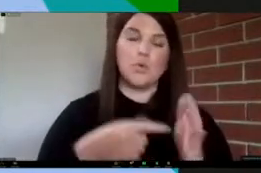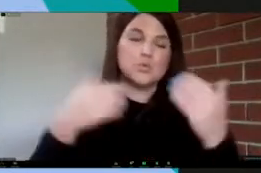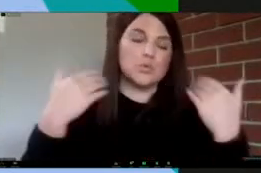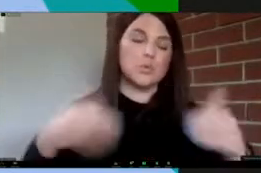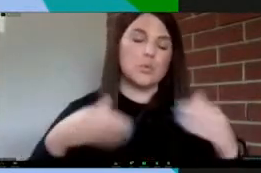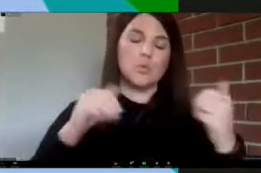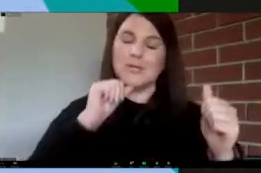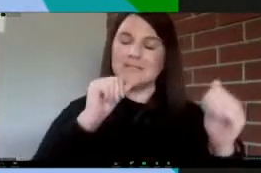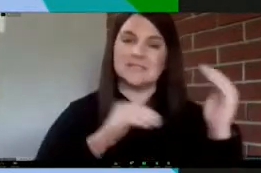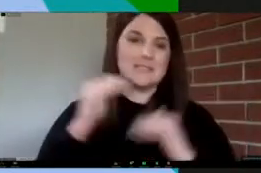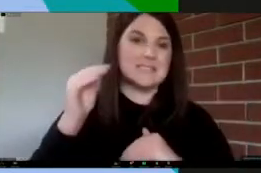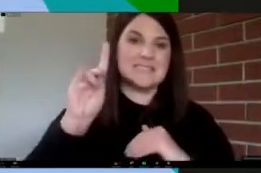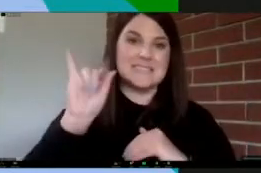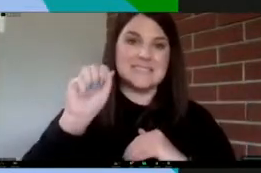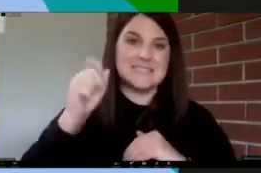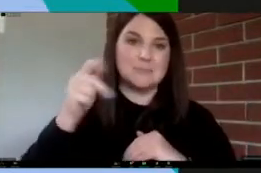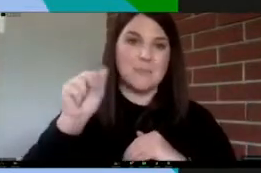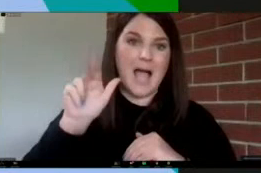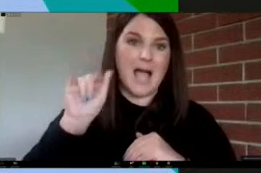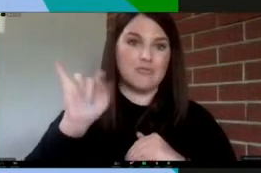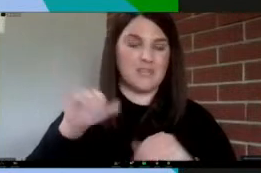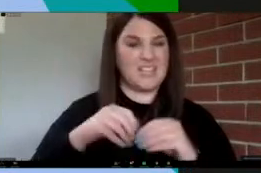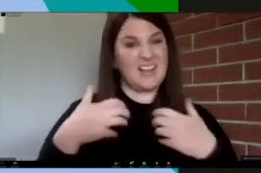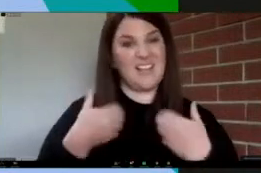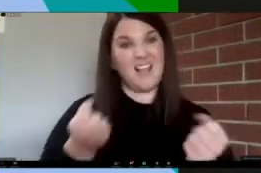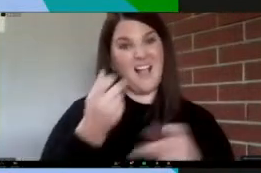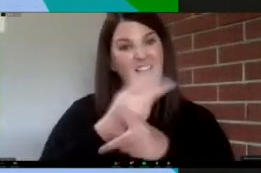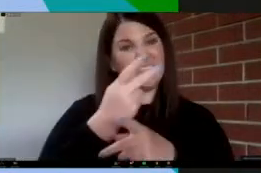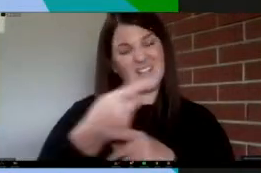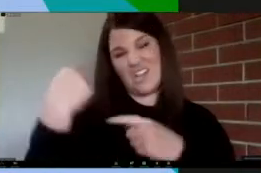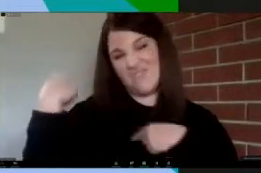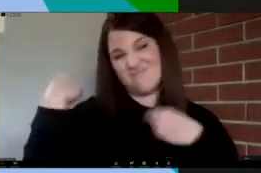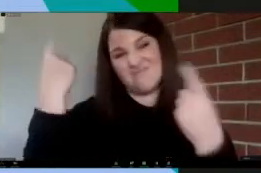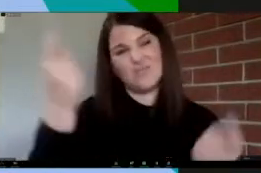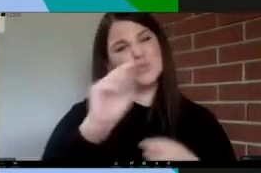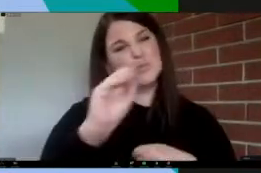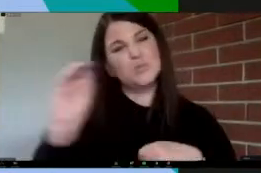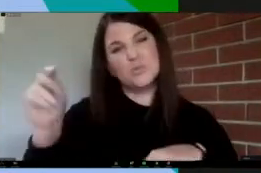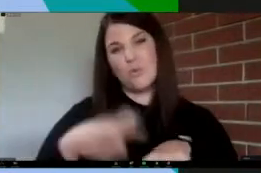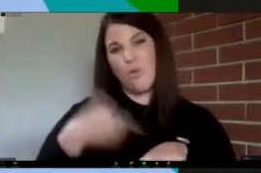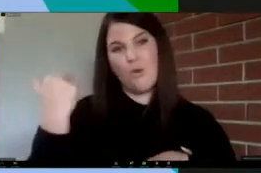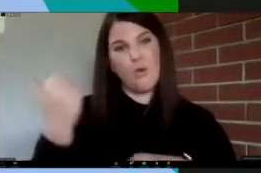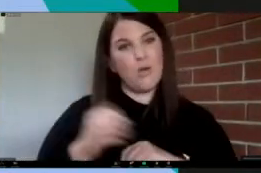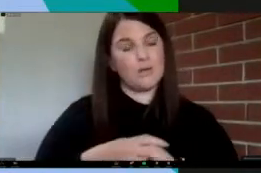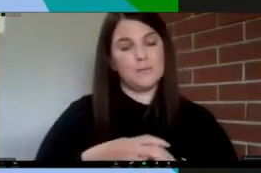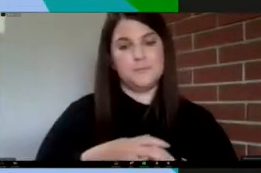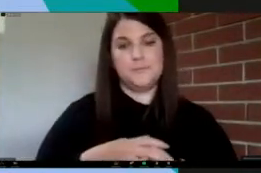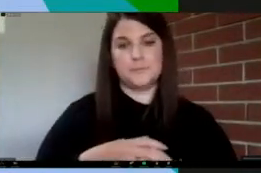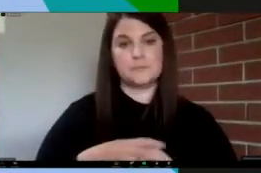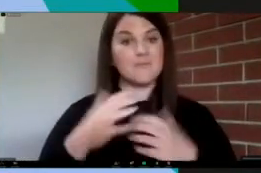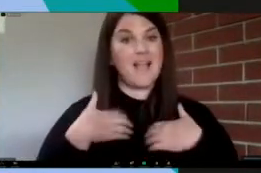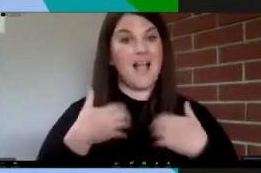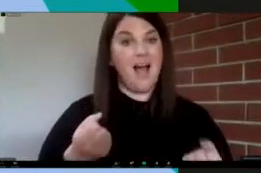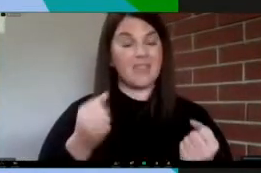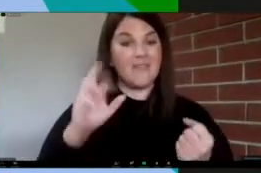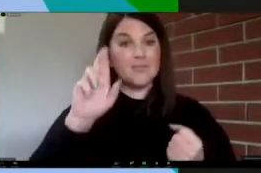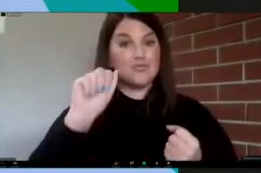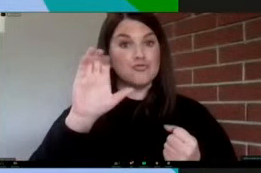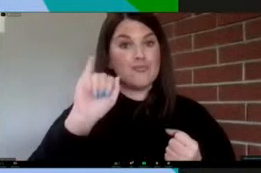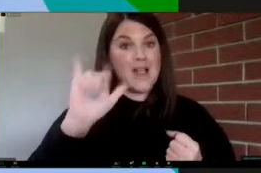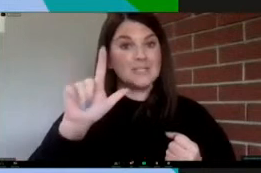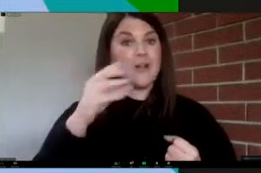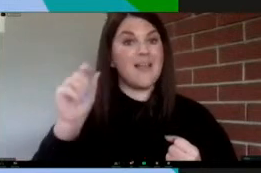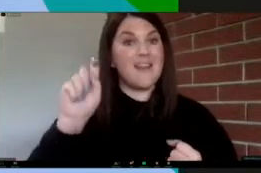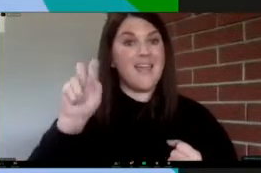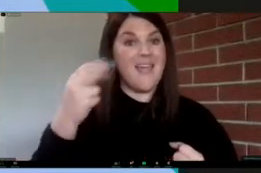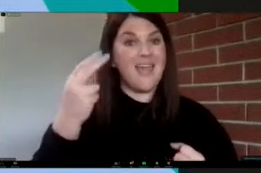in healthcare that have long plagued our nation for far too long. The health of racial and ethnic minority